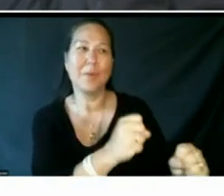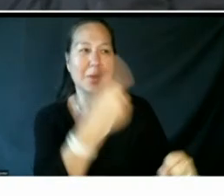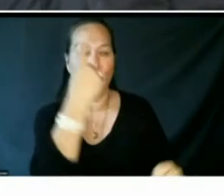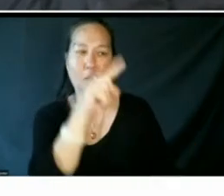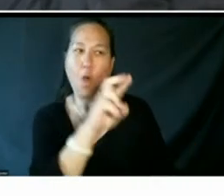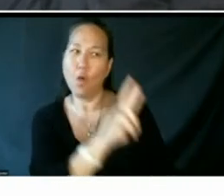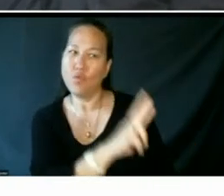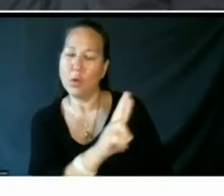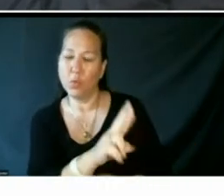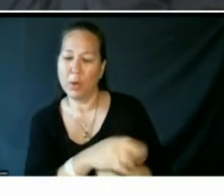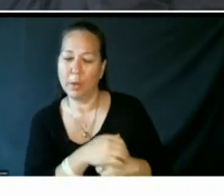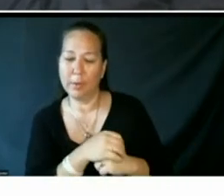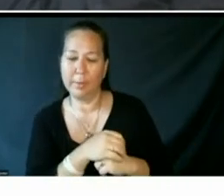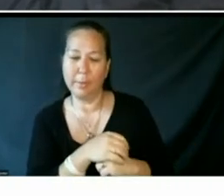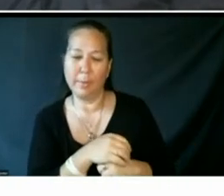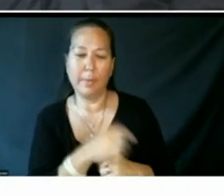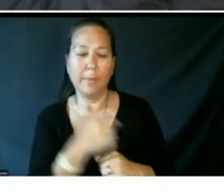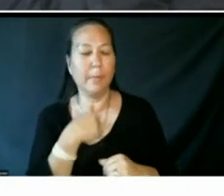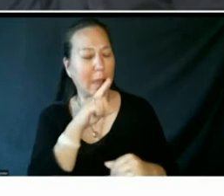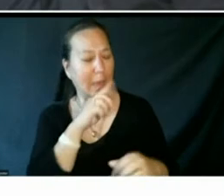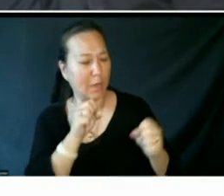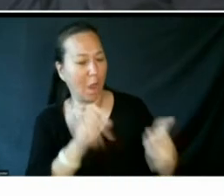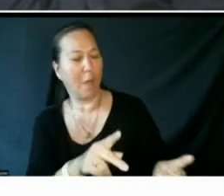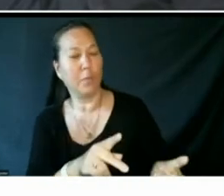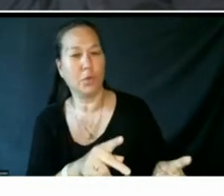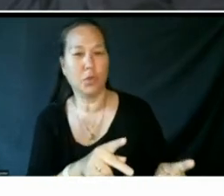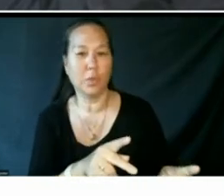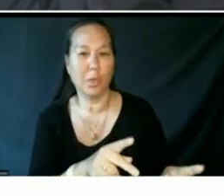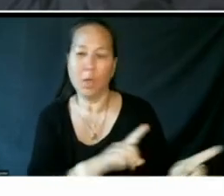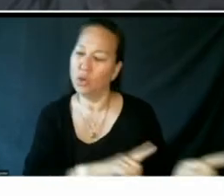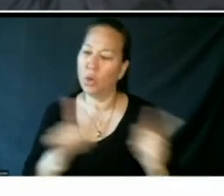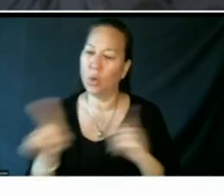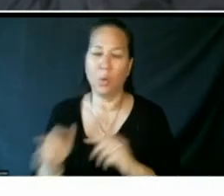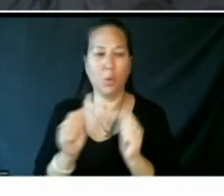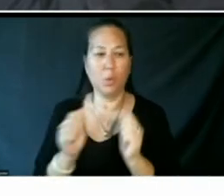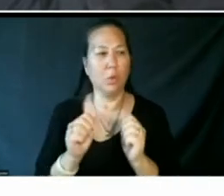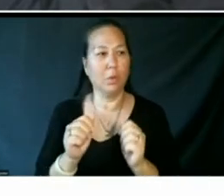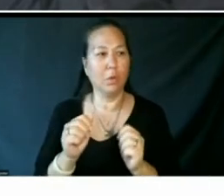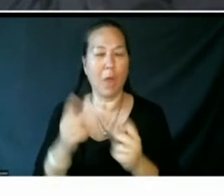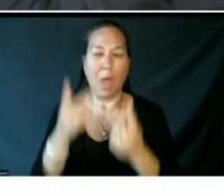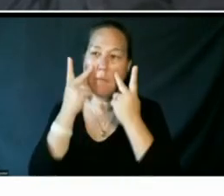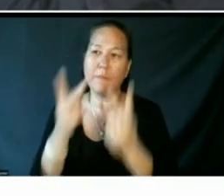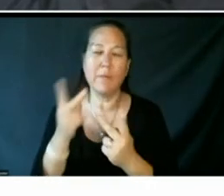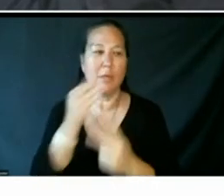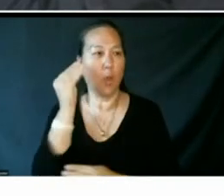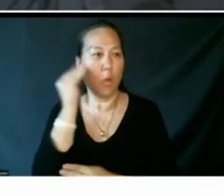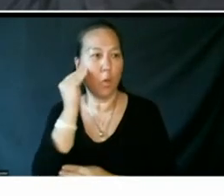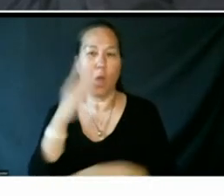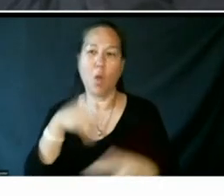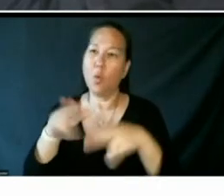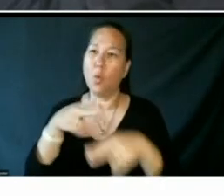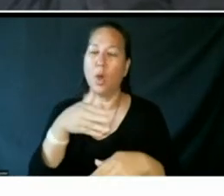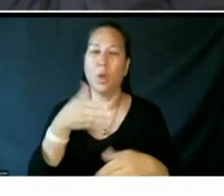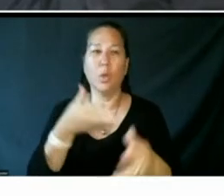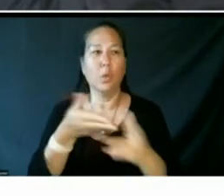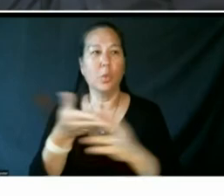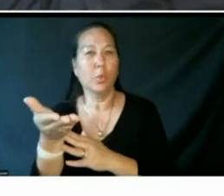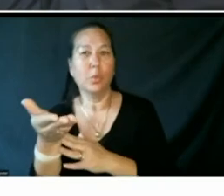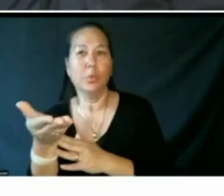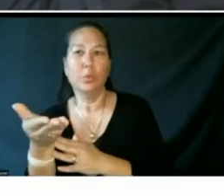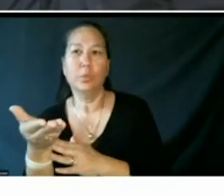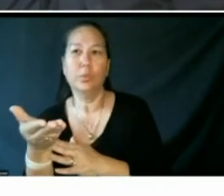I've had the opportunity of going through his home with one other person and walking through, and